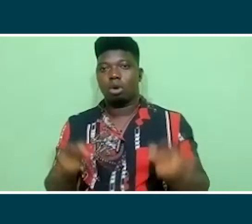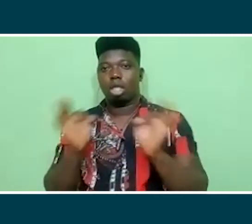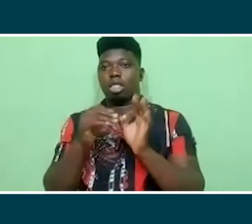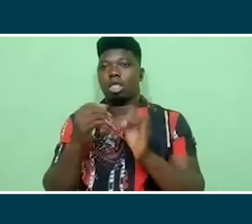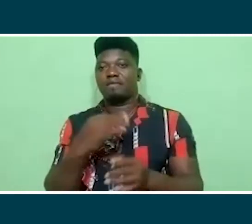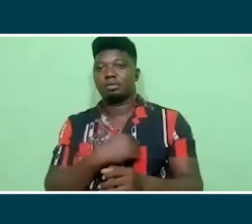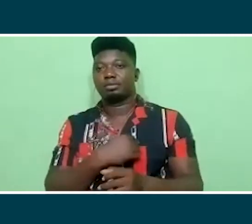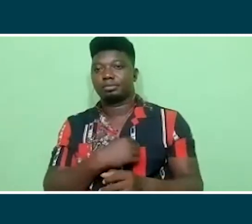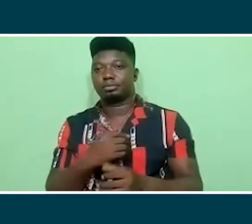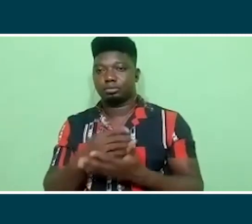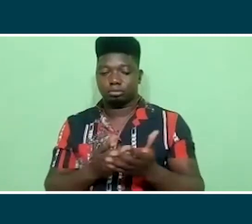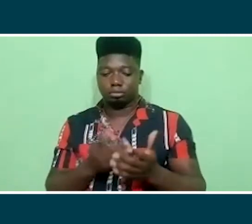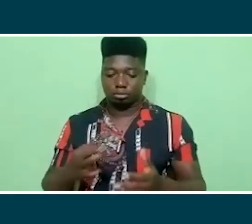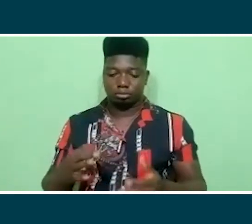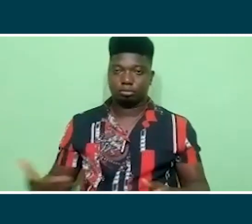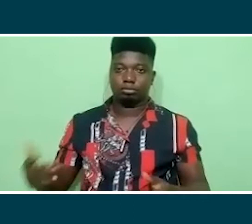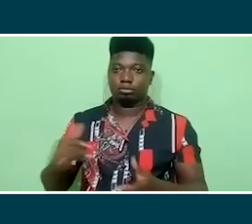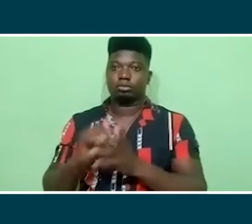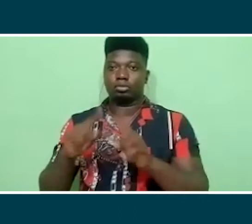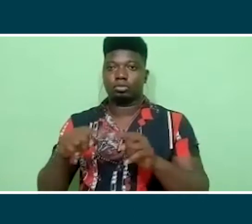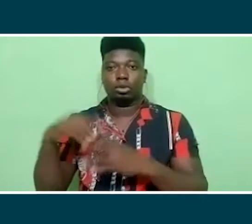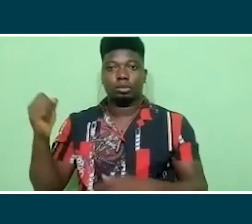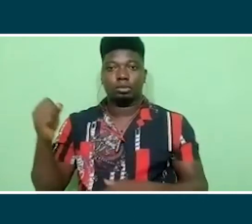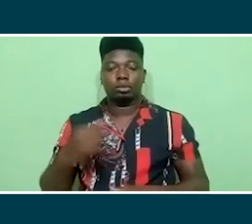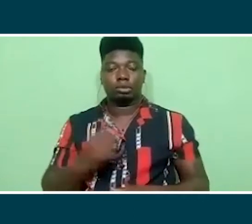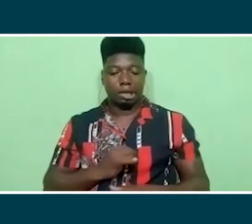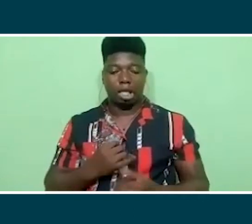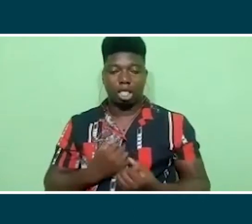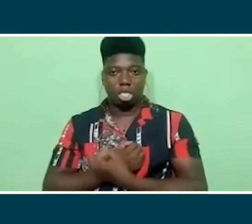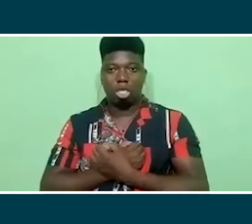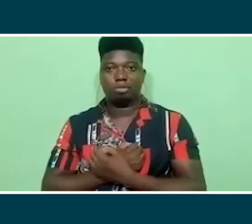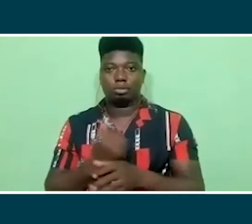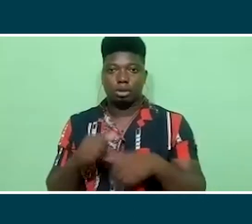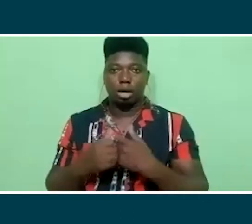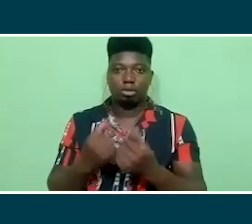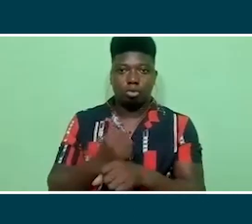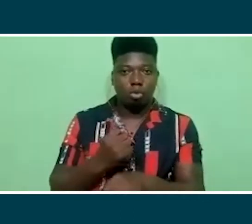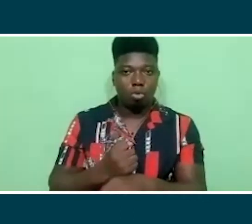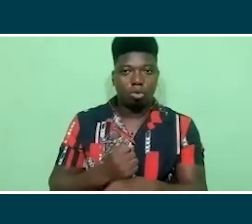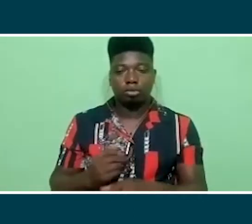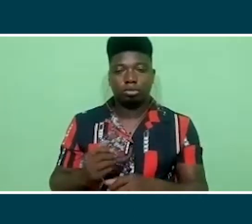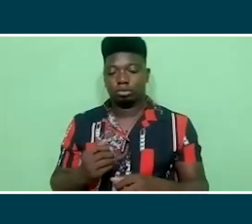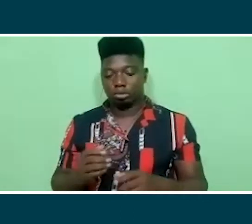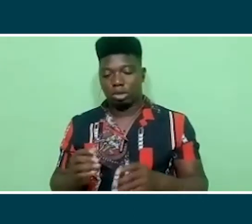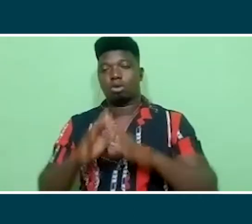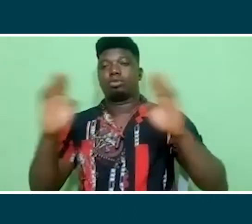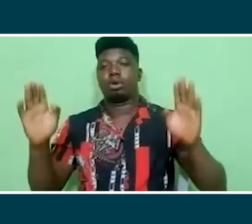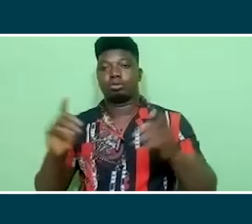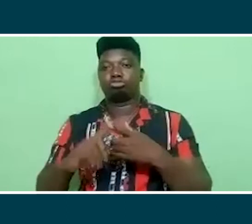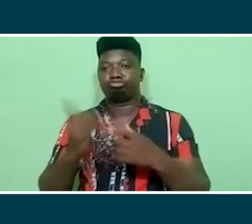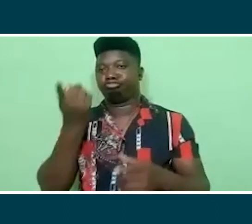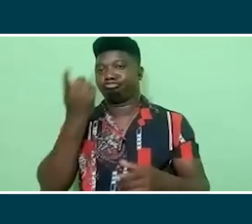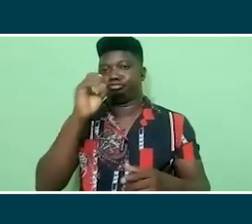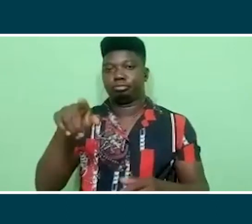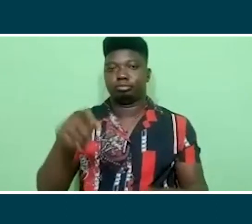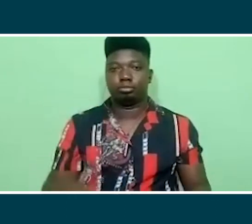coming out amongst boys, I loved the way they were able to open up and ask me questions. And one thing I think which really hit